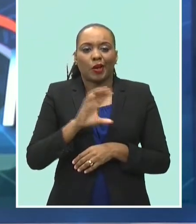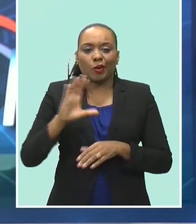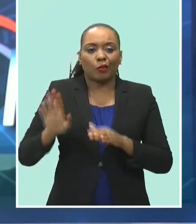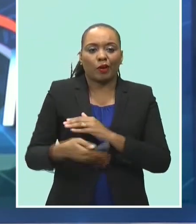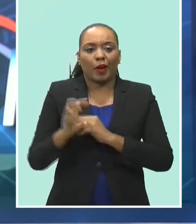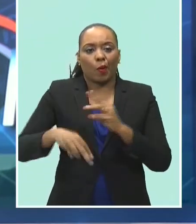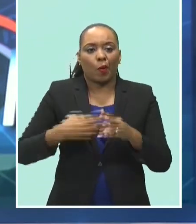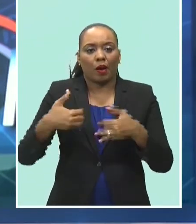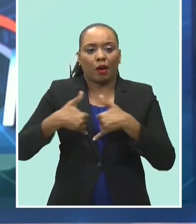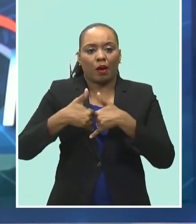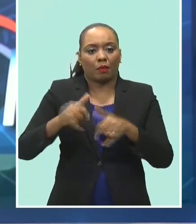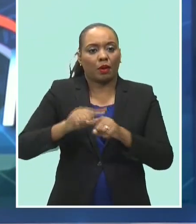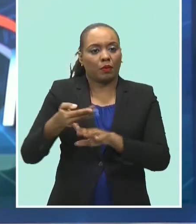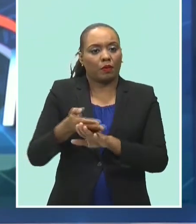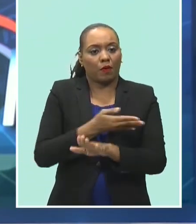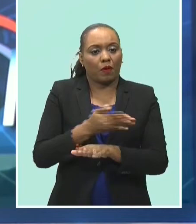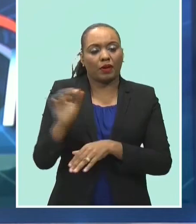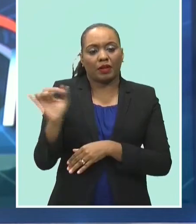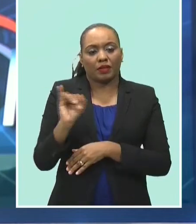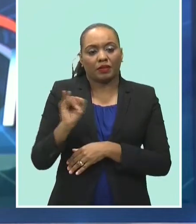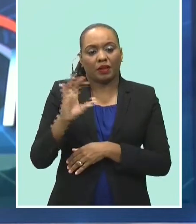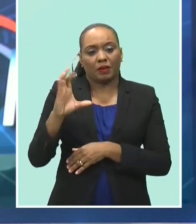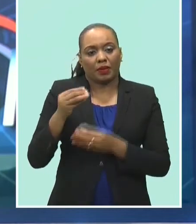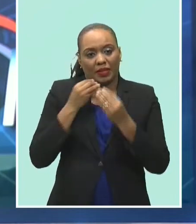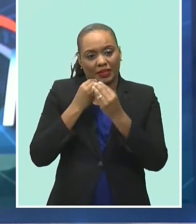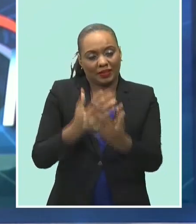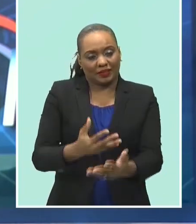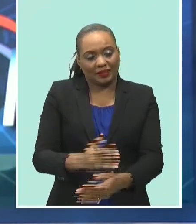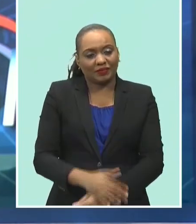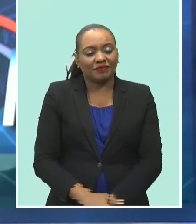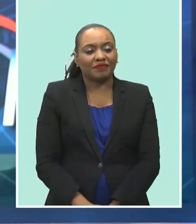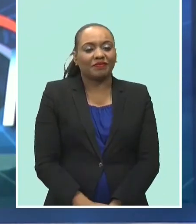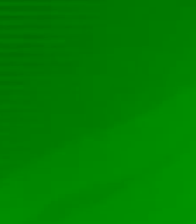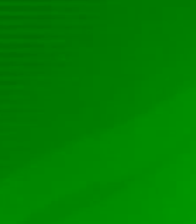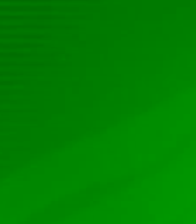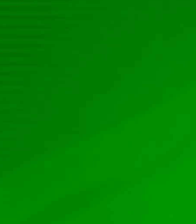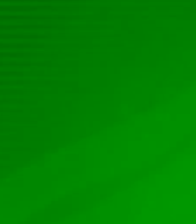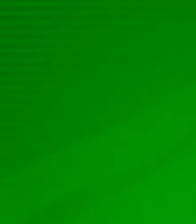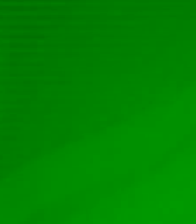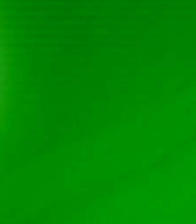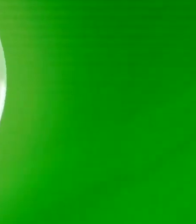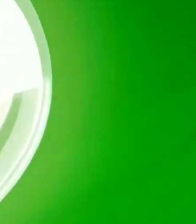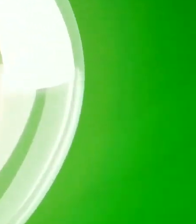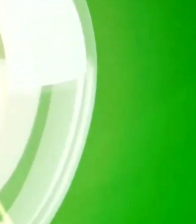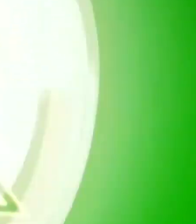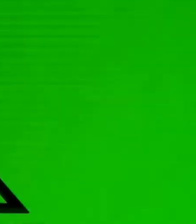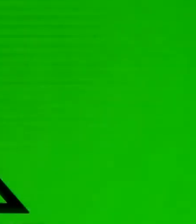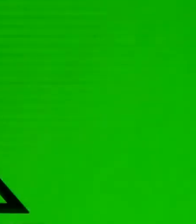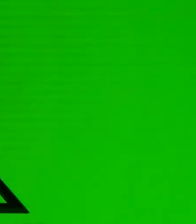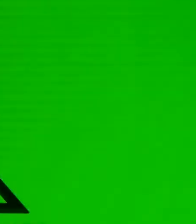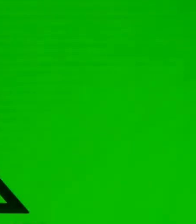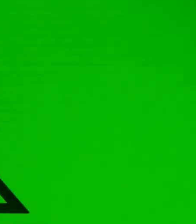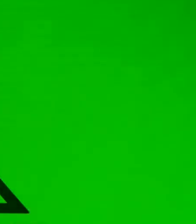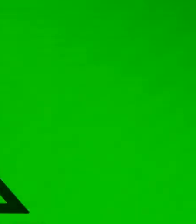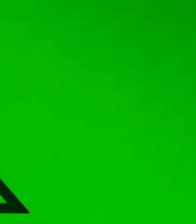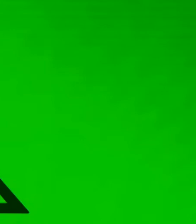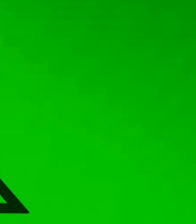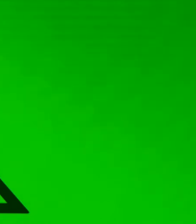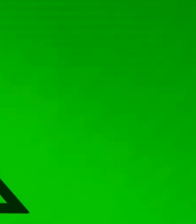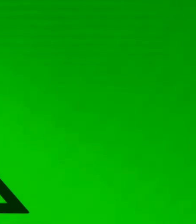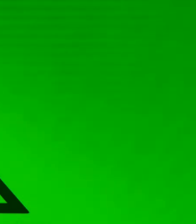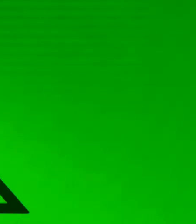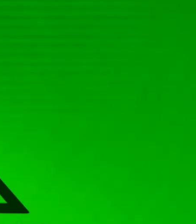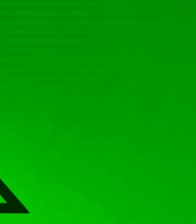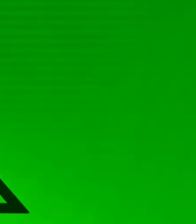before we get to all of that, here's a tip from Cooperators General Insurance. This tip of the day is brought to you by Cooperators General